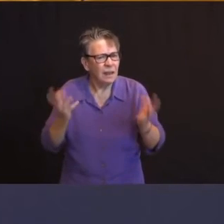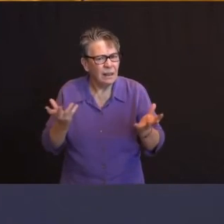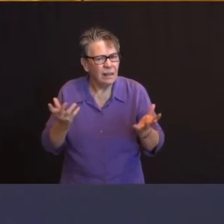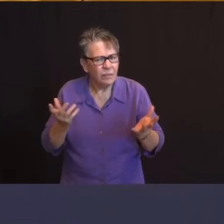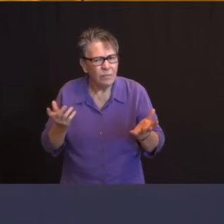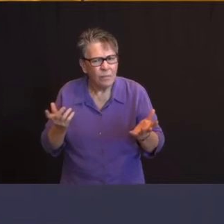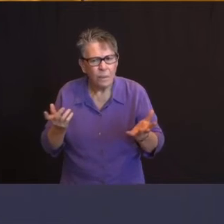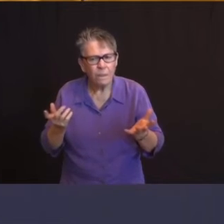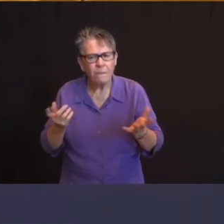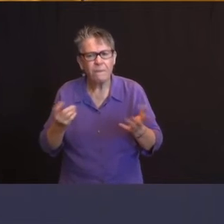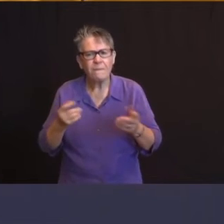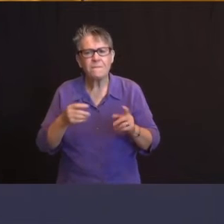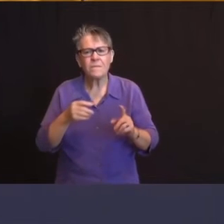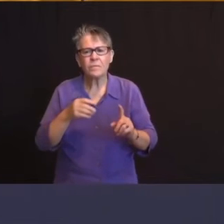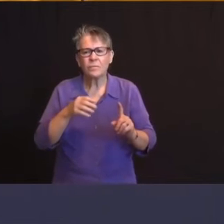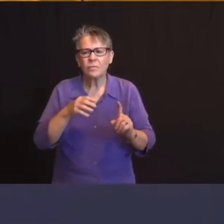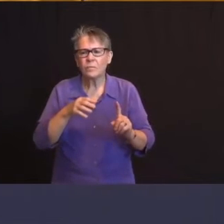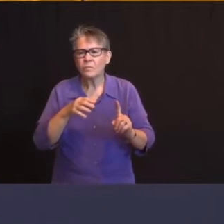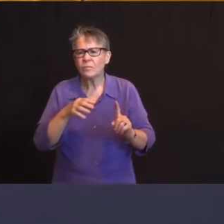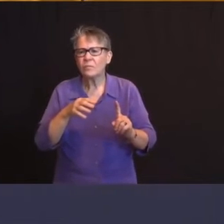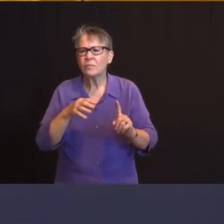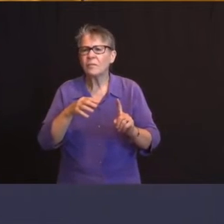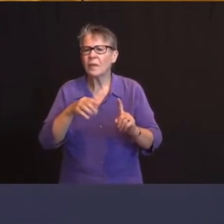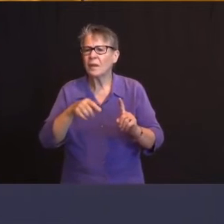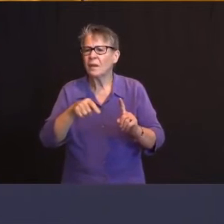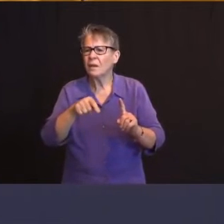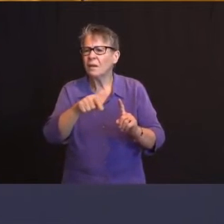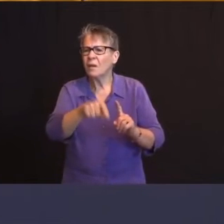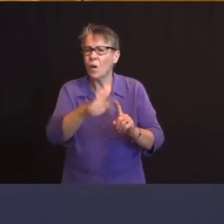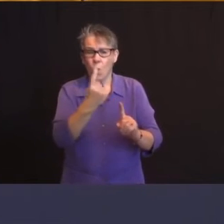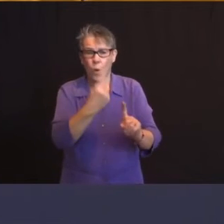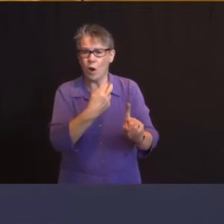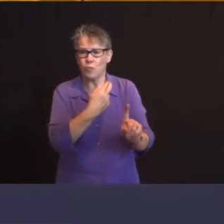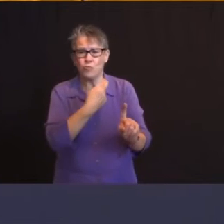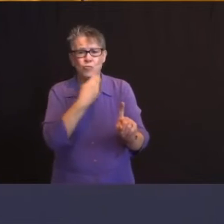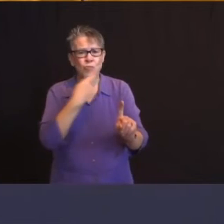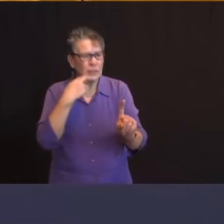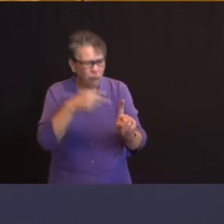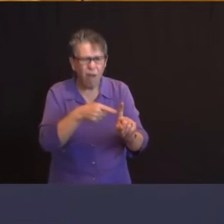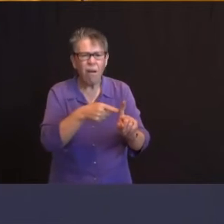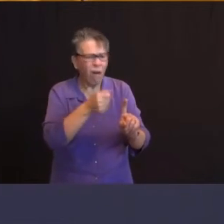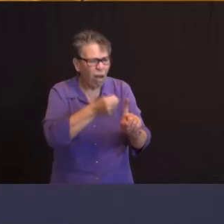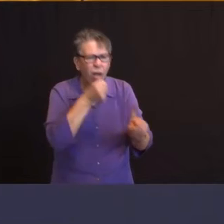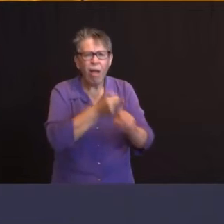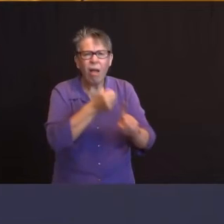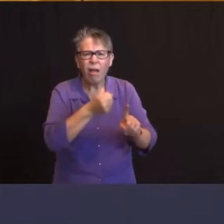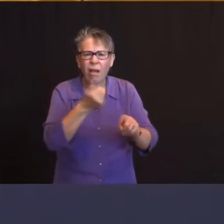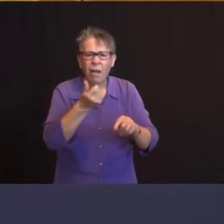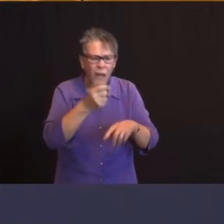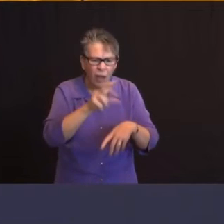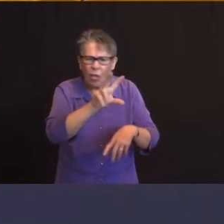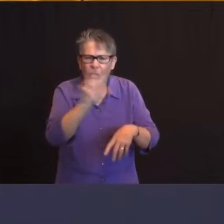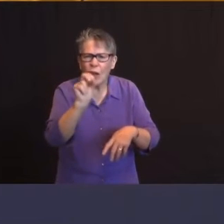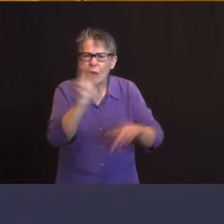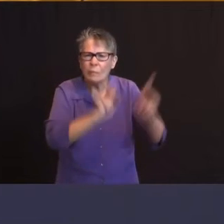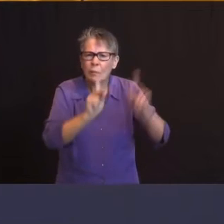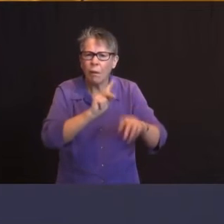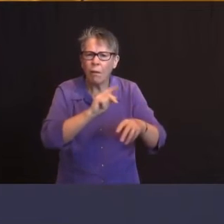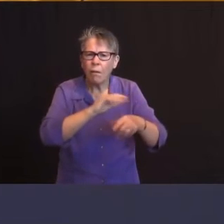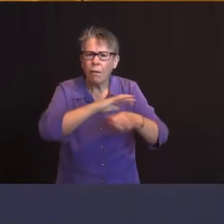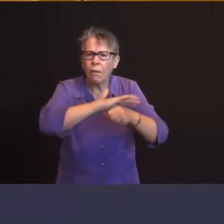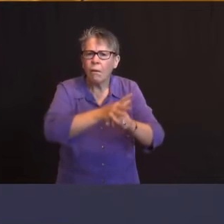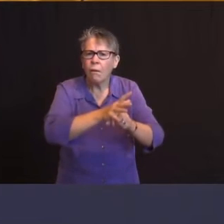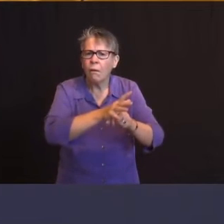And those are completely different realities. So we are still in the mode where we can